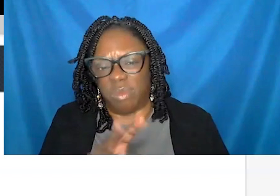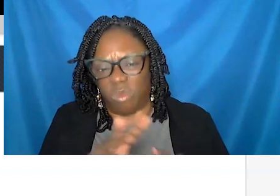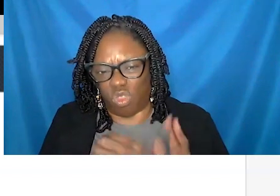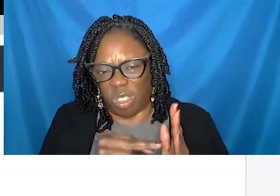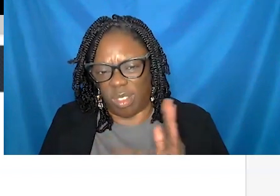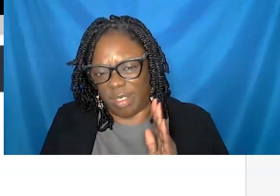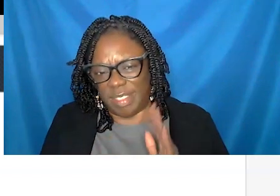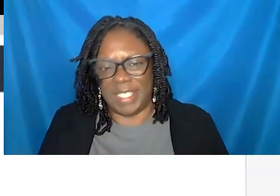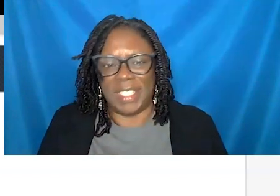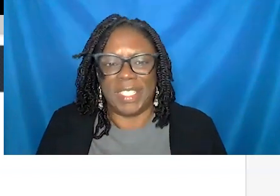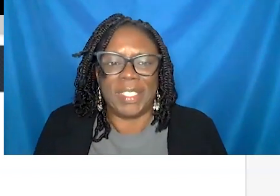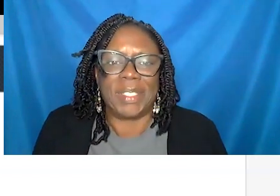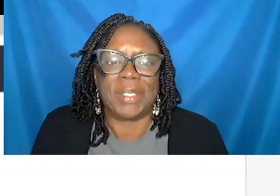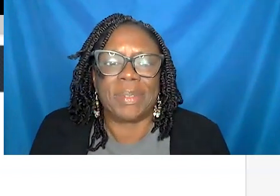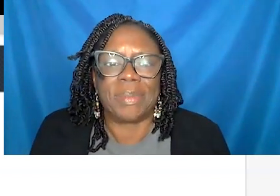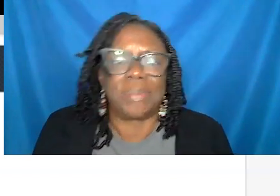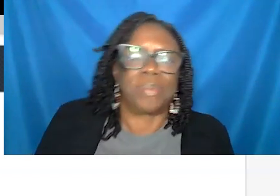record for the player,